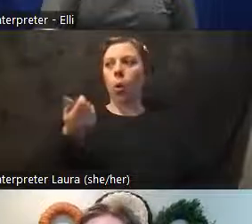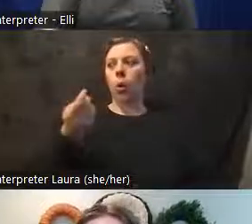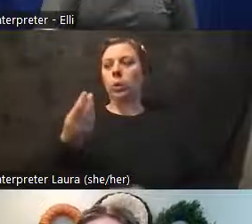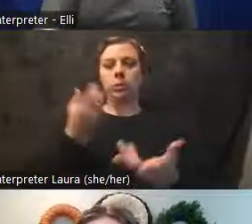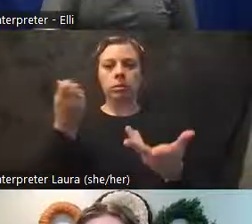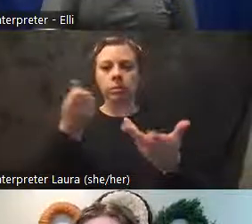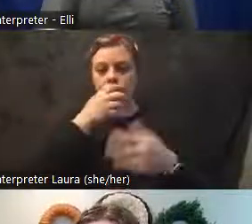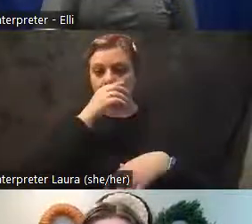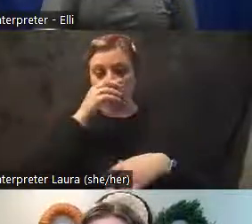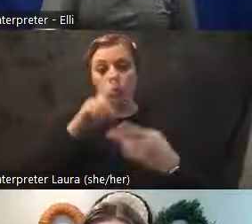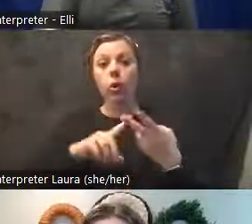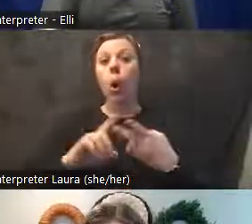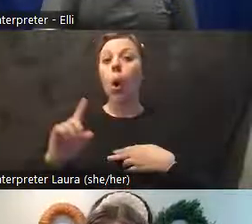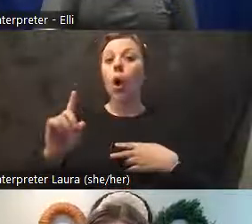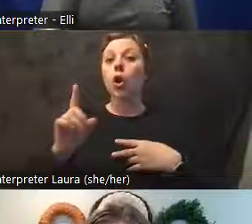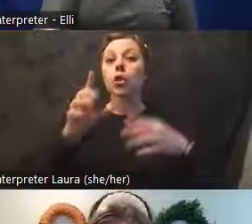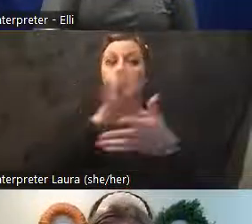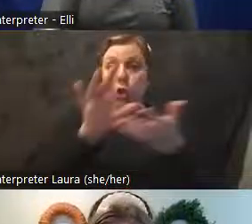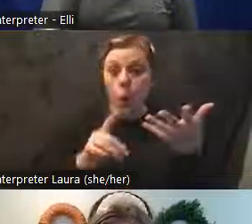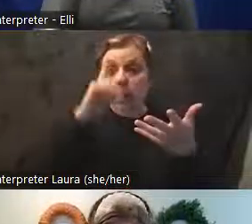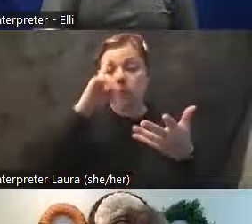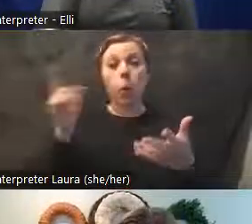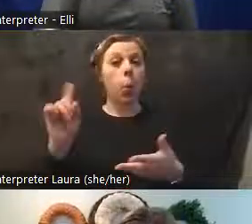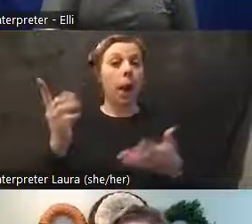space slightly more comfortable for them?